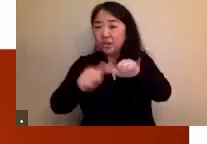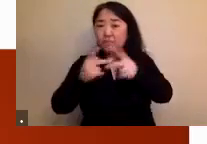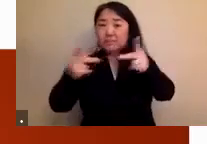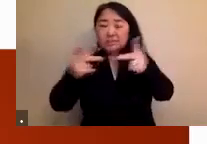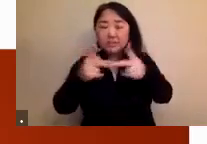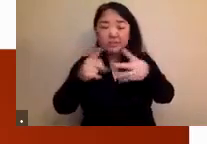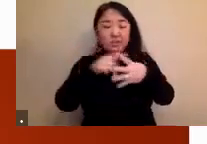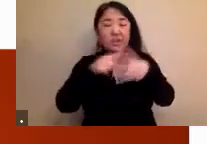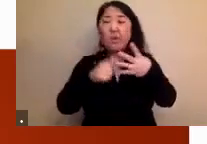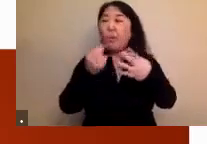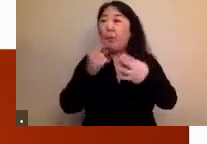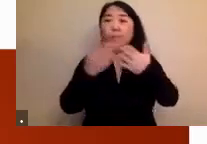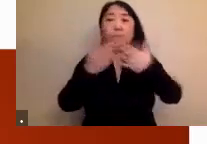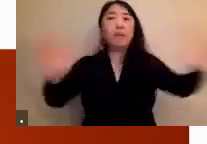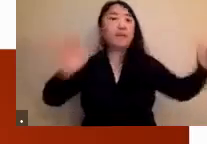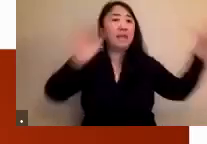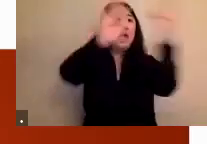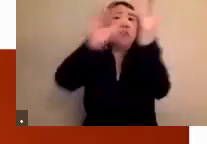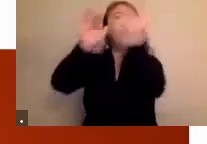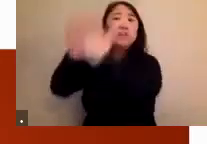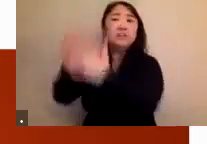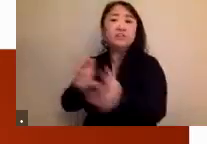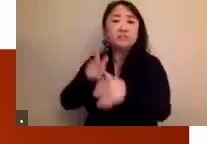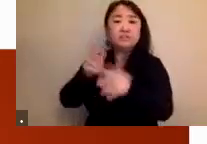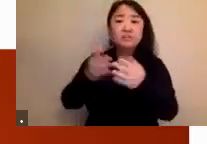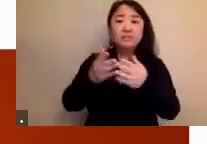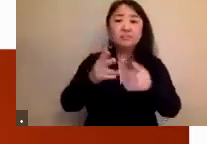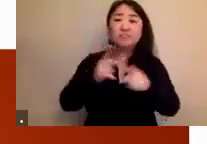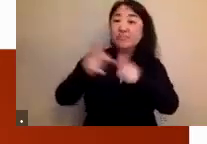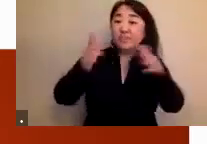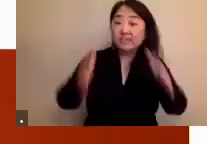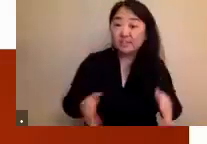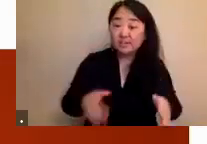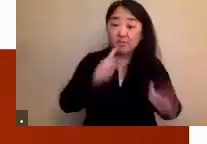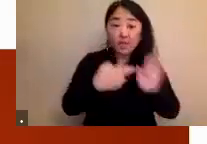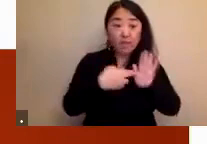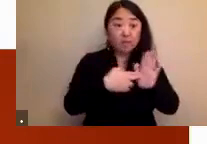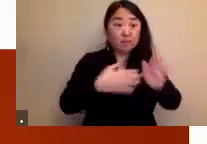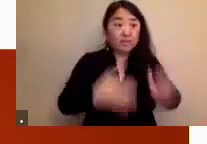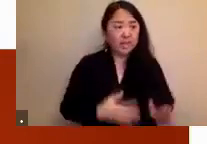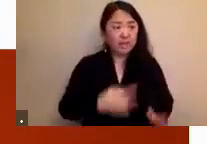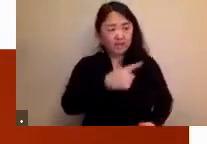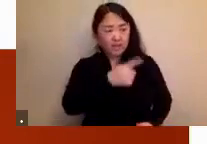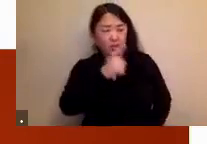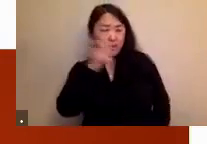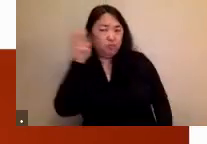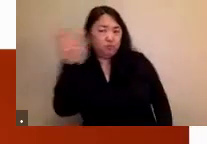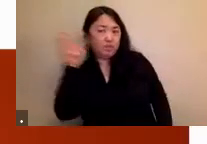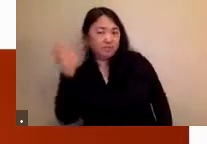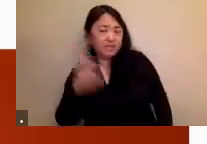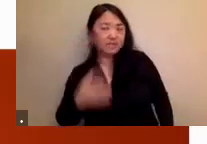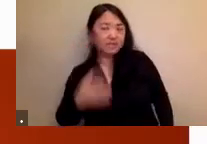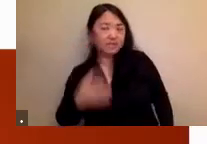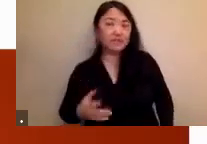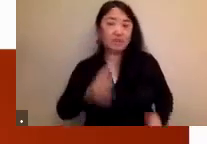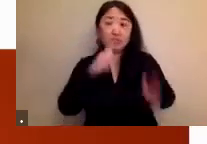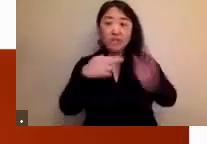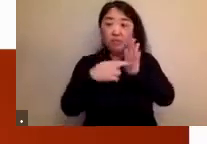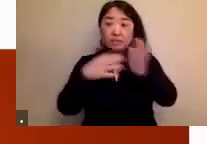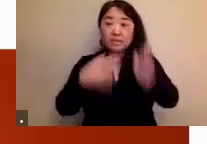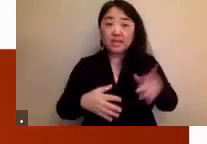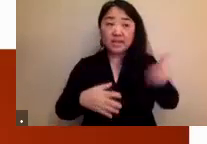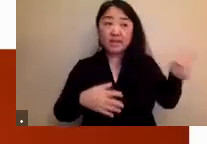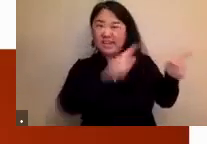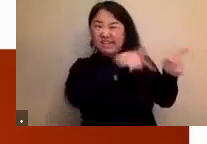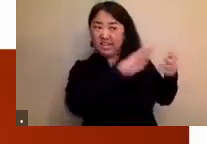public outreach professionals? Are they representative of transportation? Do they represent the community that they